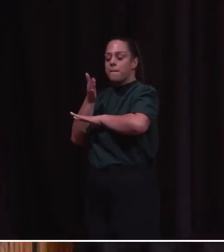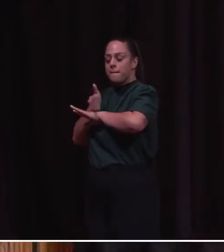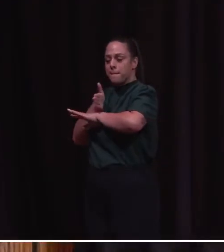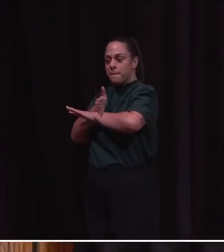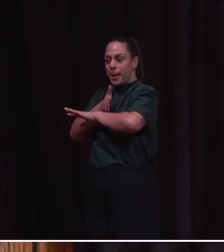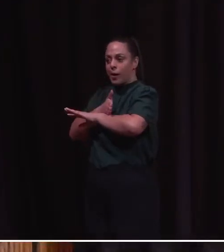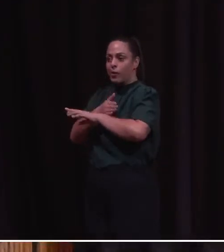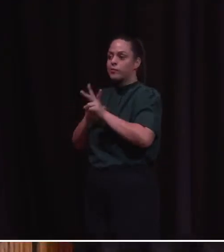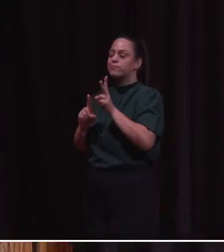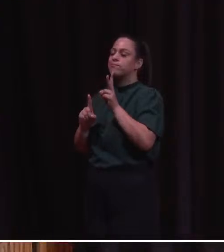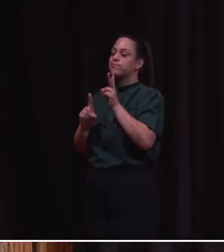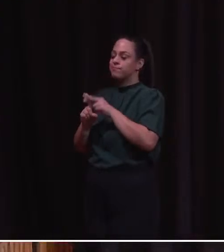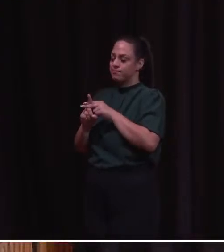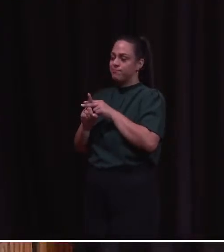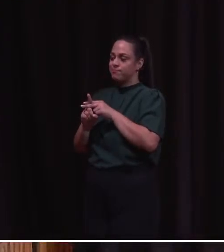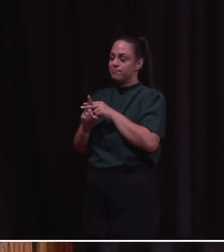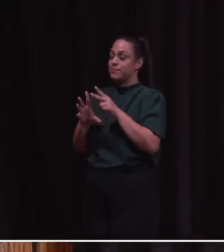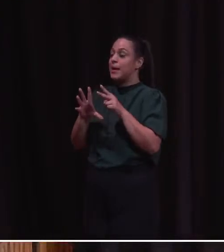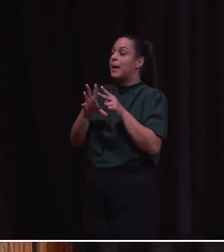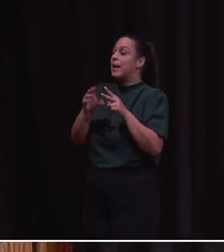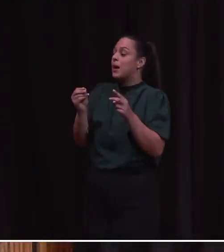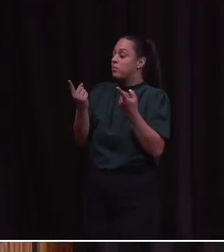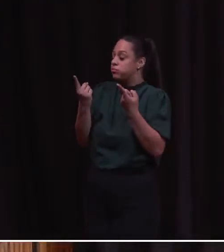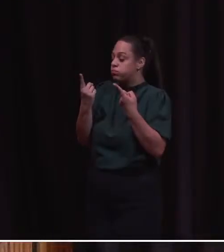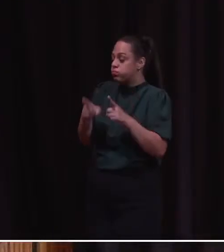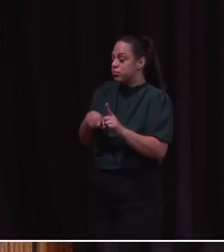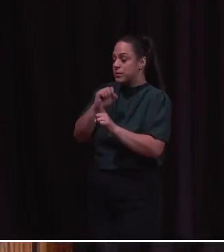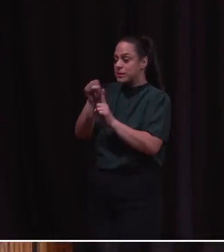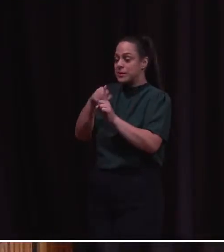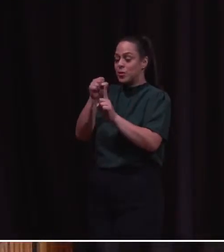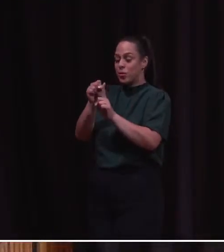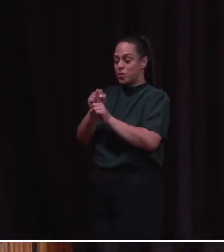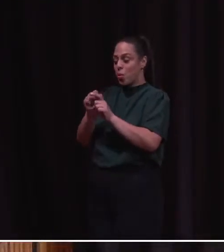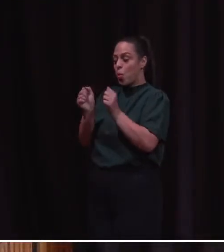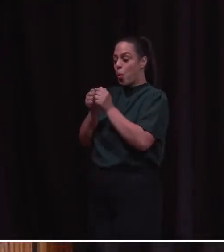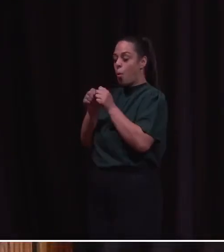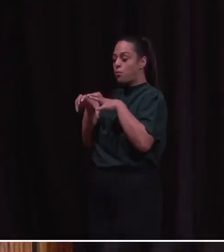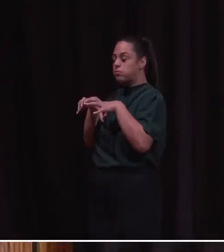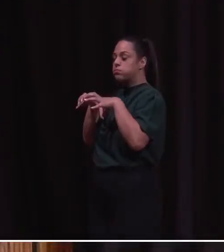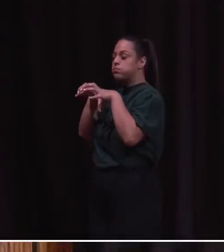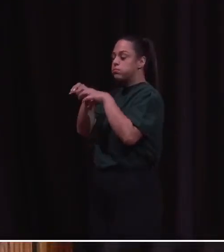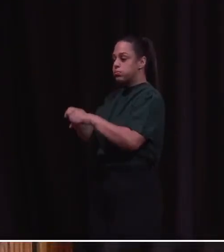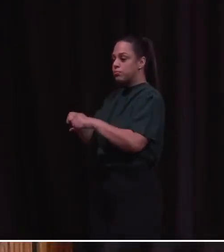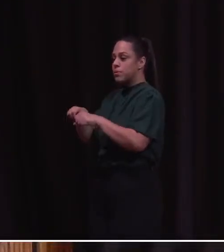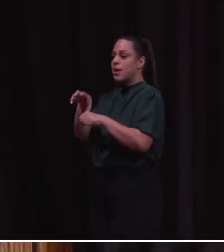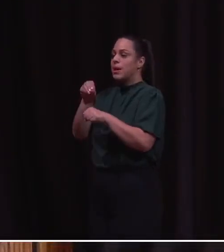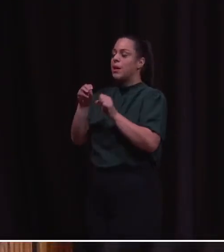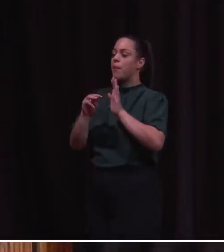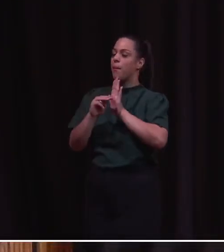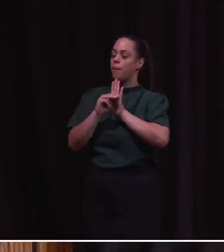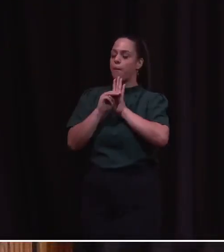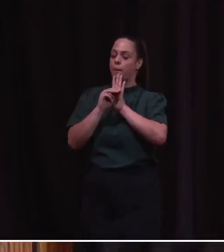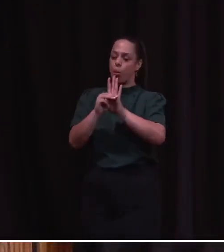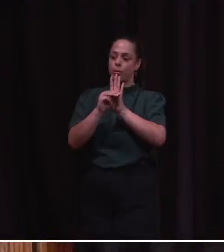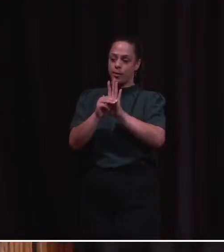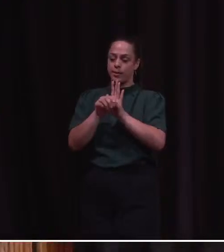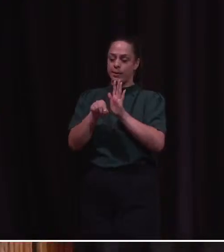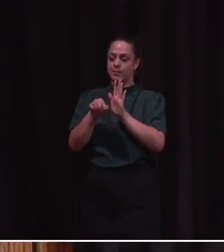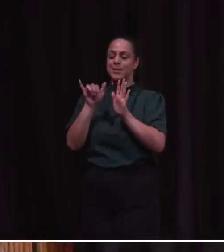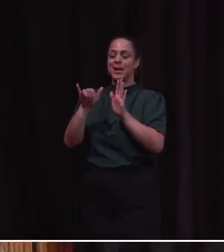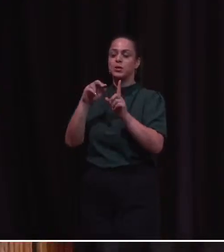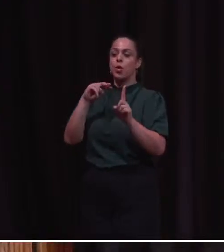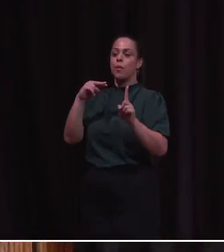of coloniality and modernity. Thus, the emergence of what is called a decolonial perspective, which holds